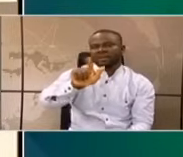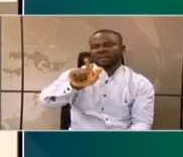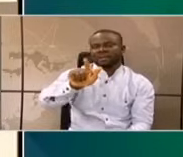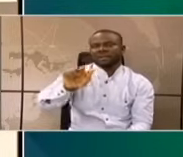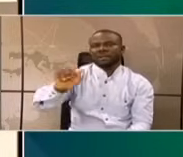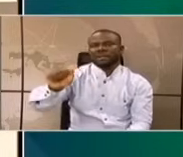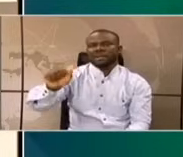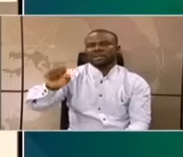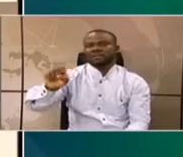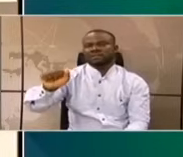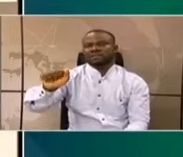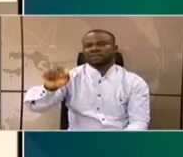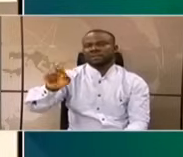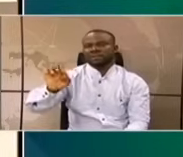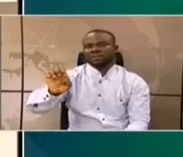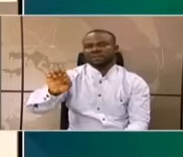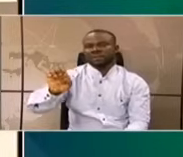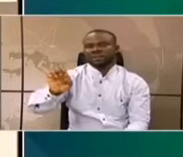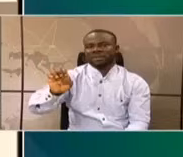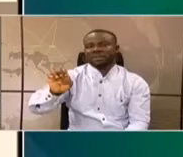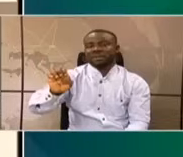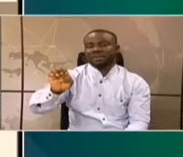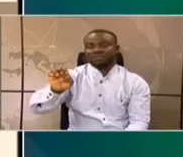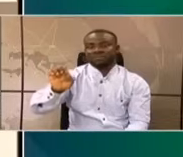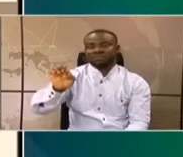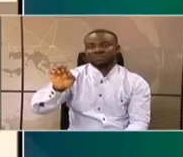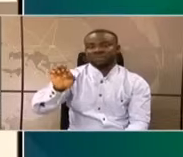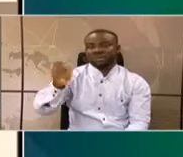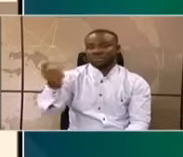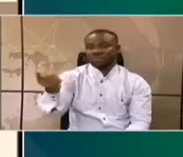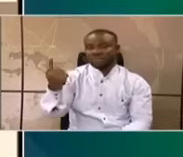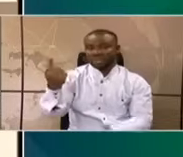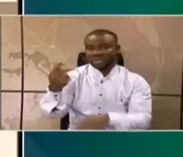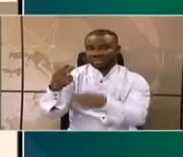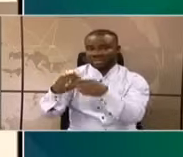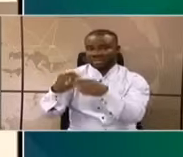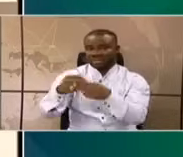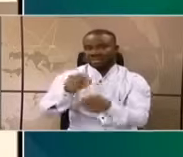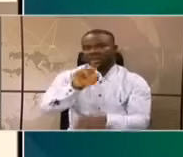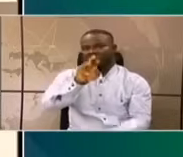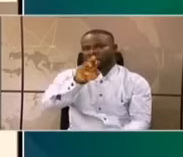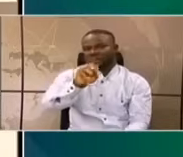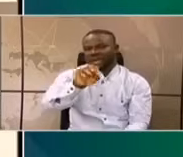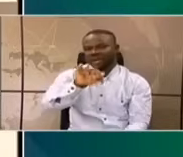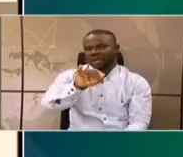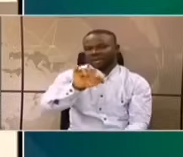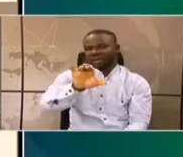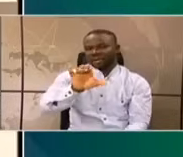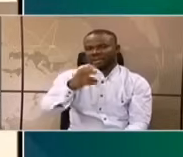Le. Ojai. Back on. At the Michael Asare.